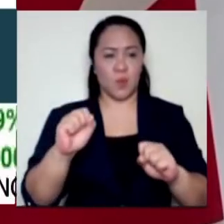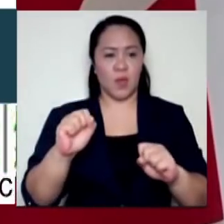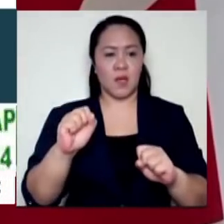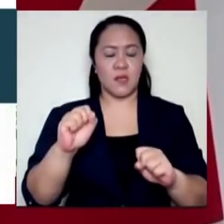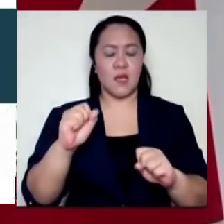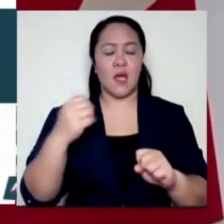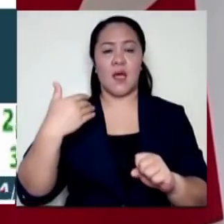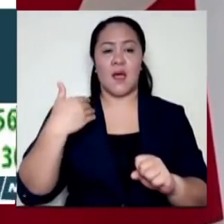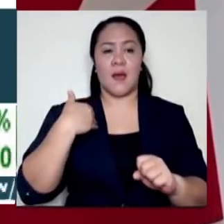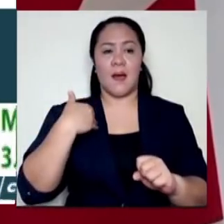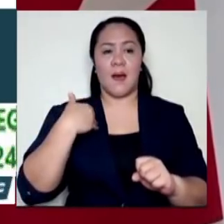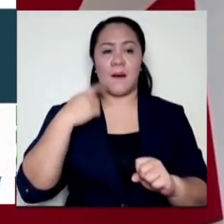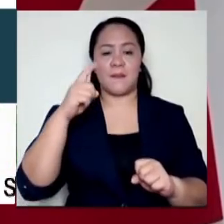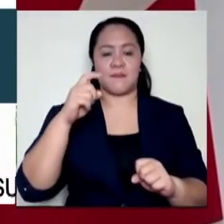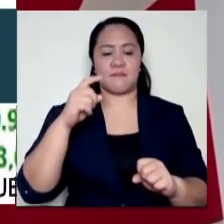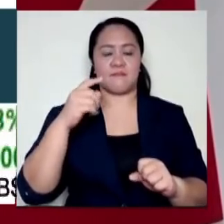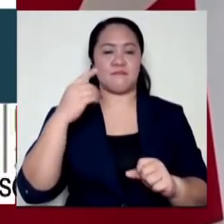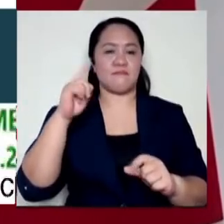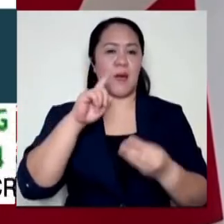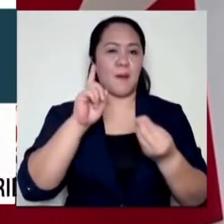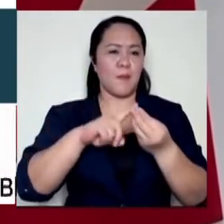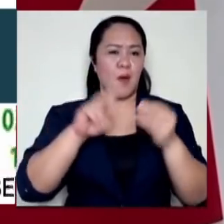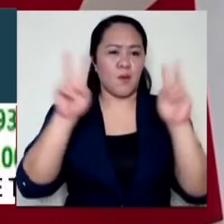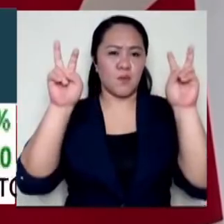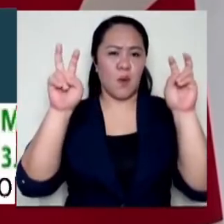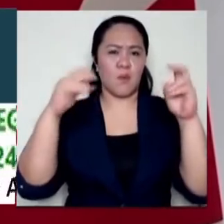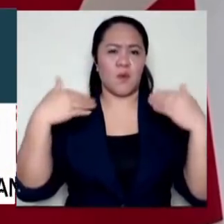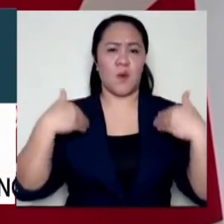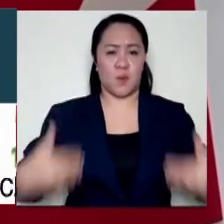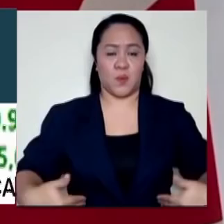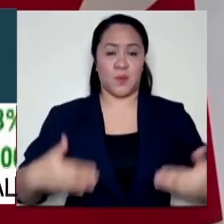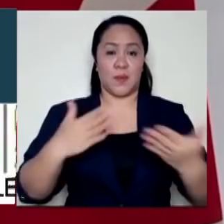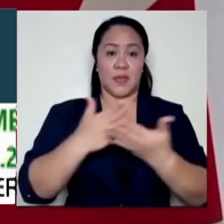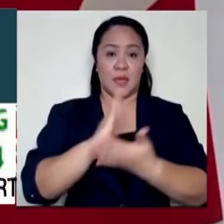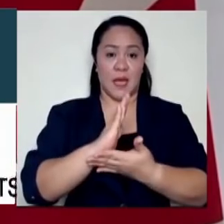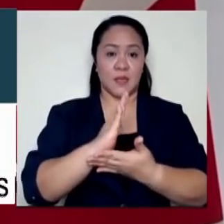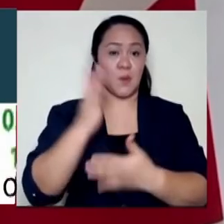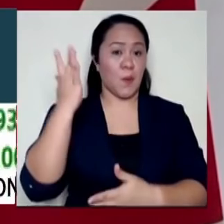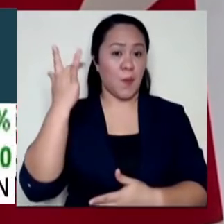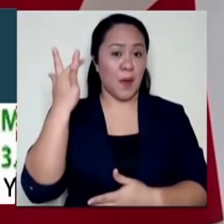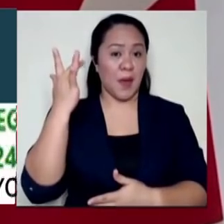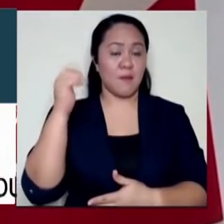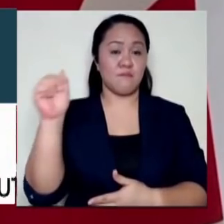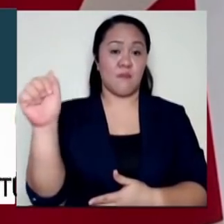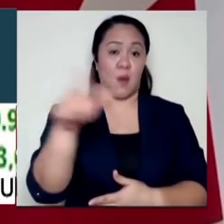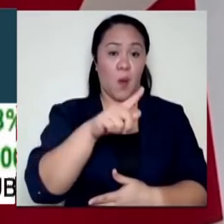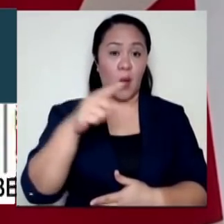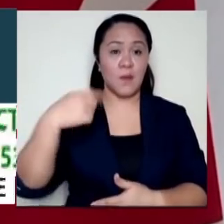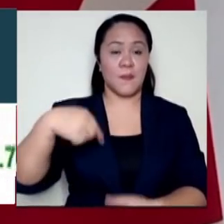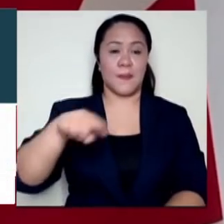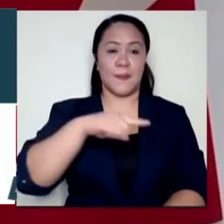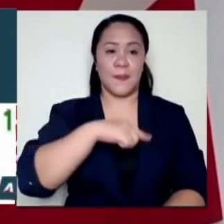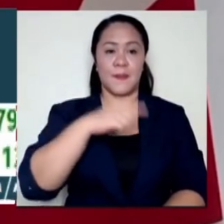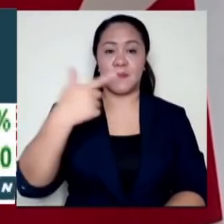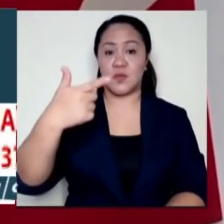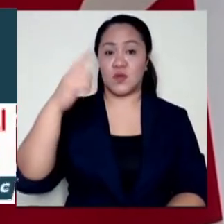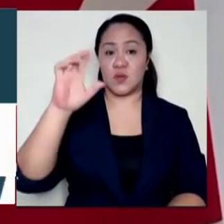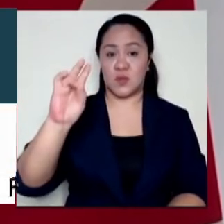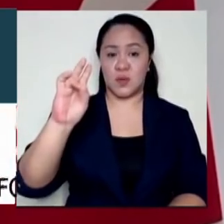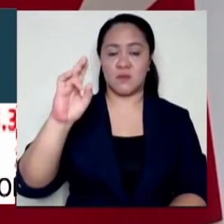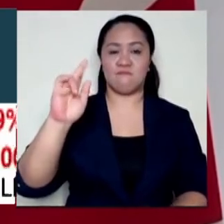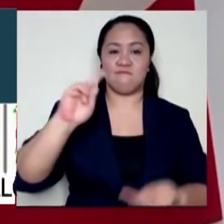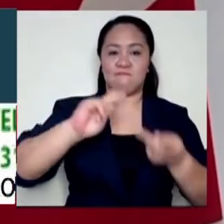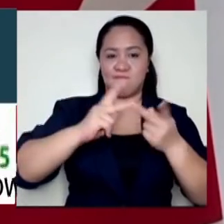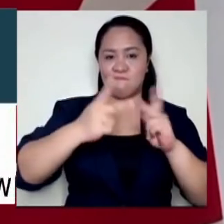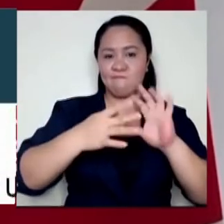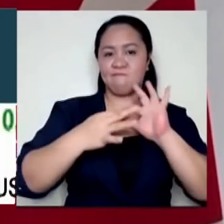matters of human rights. And that's where all of us, as a G7 and partners, are